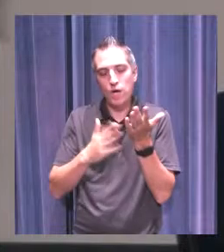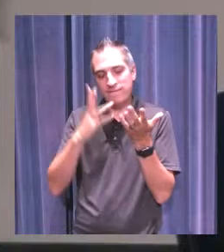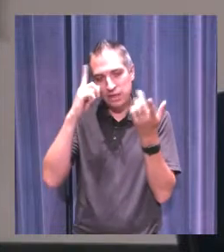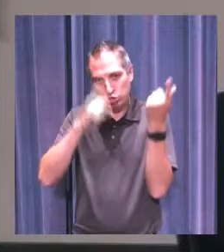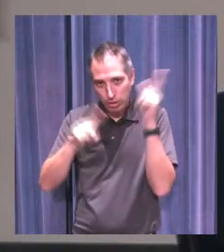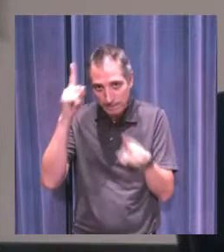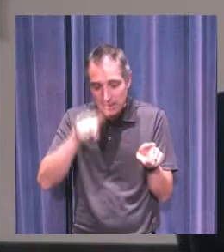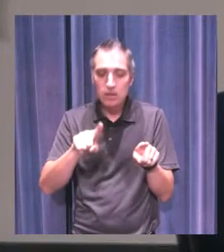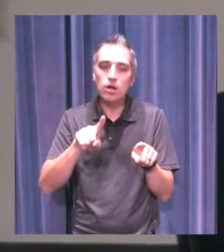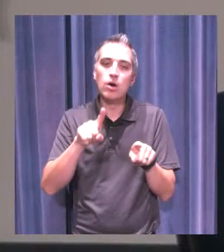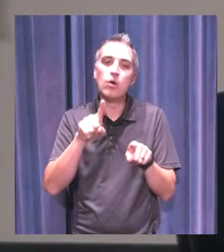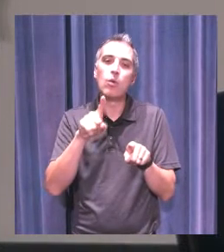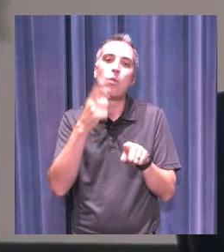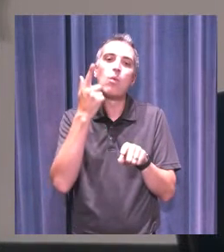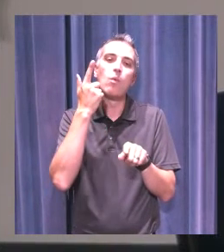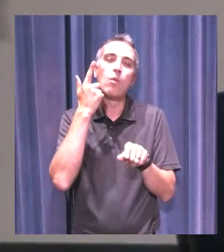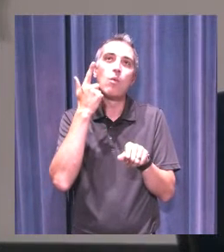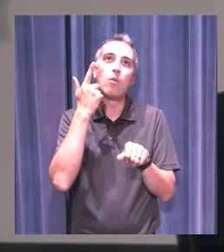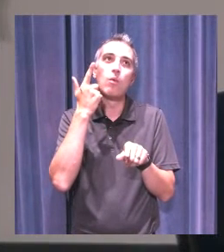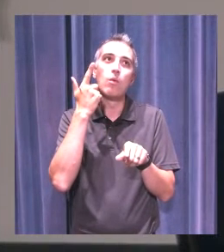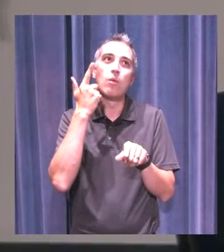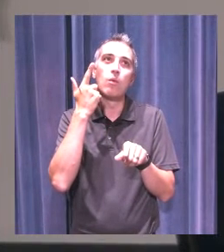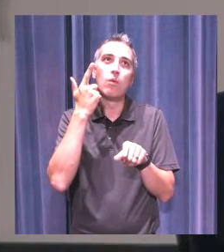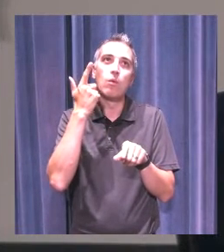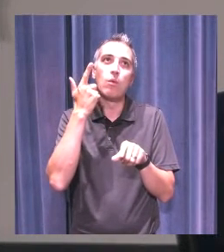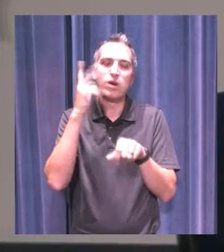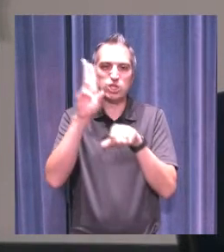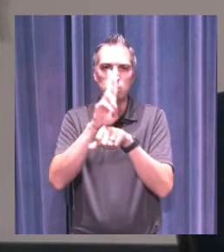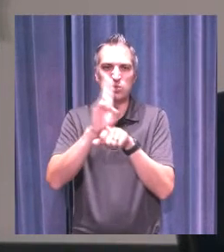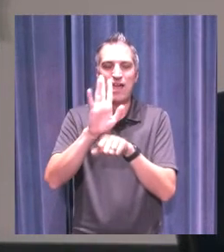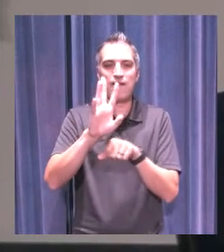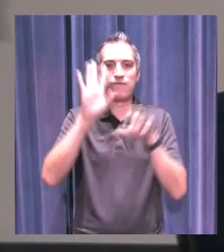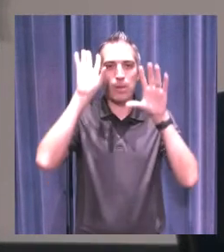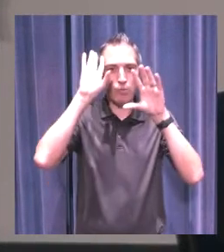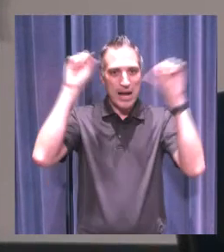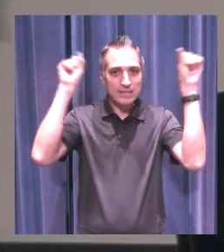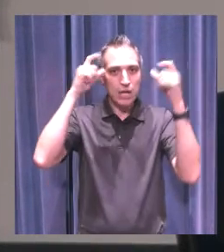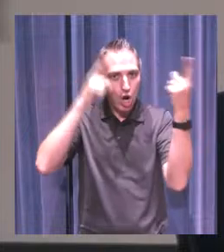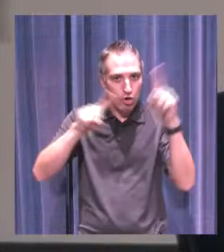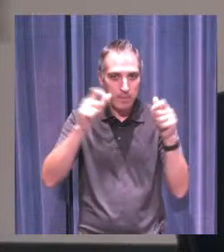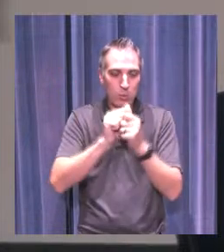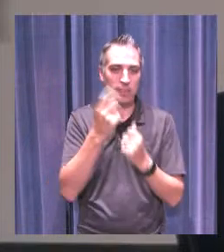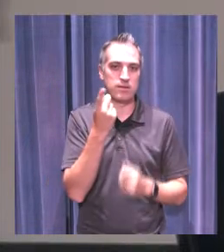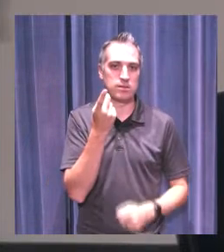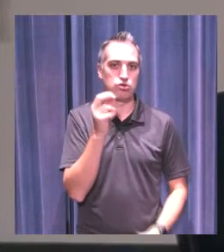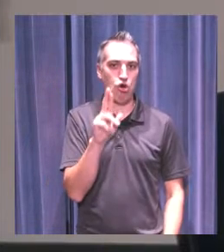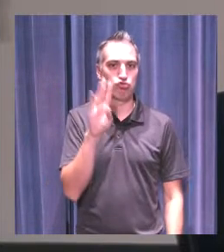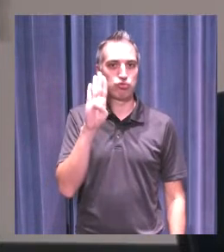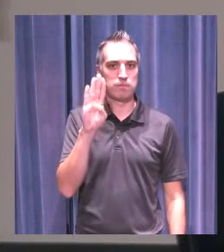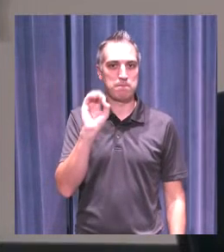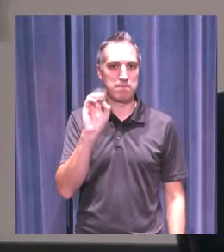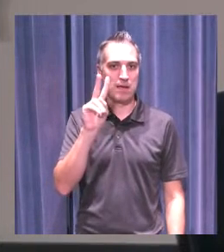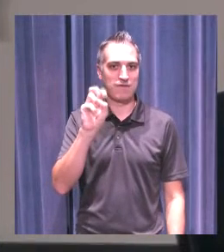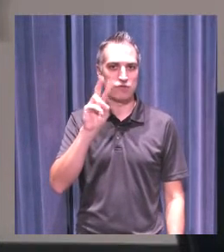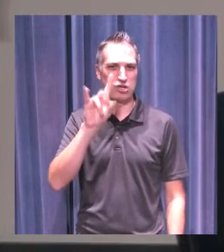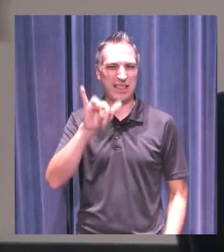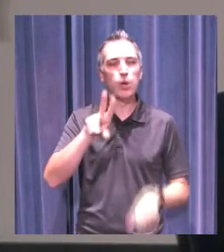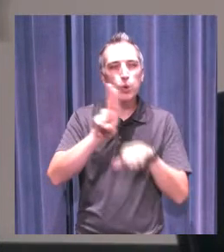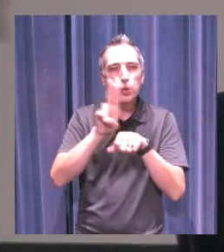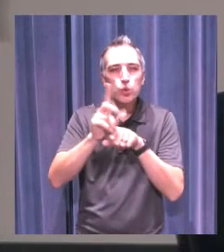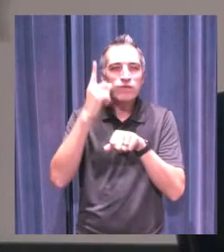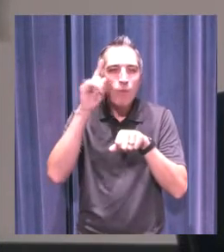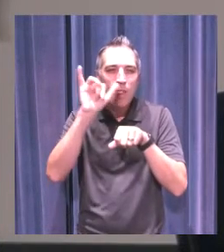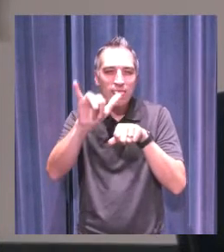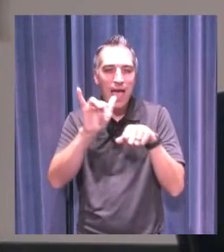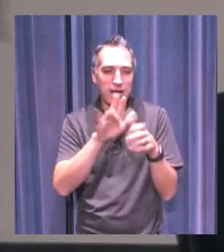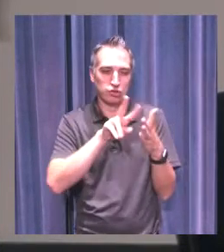was based upon the use of the present agreement with Dr. Beverly and using that as kind of a basis for some of these